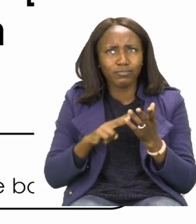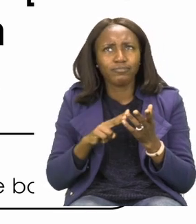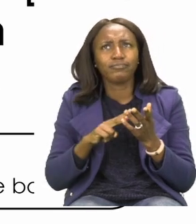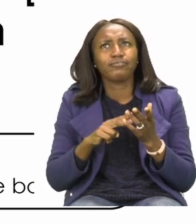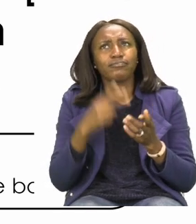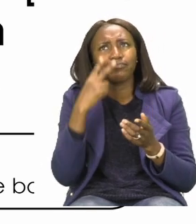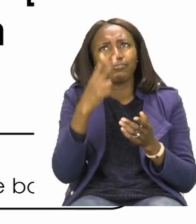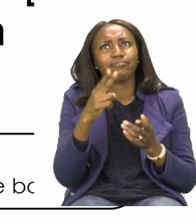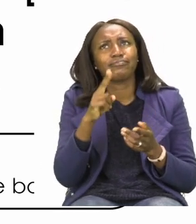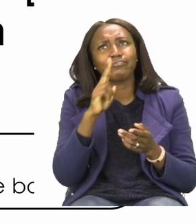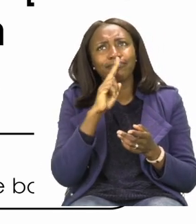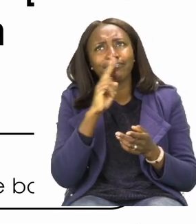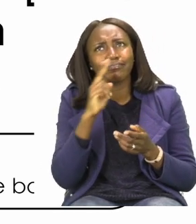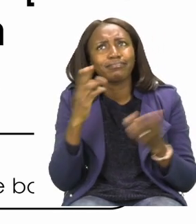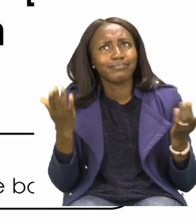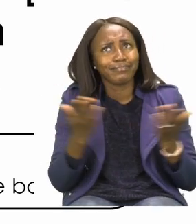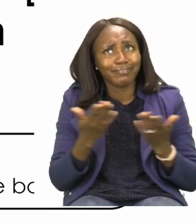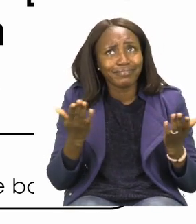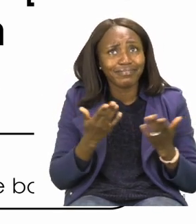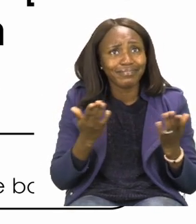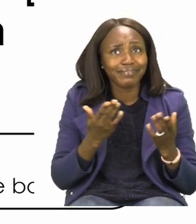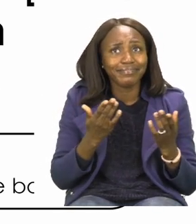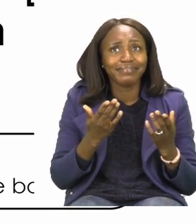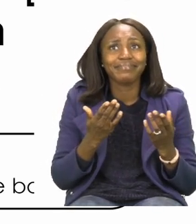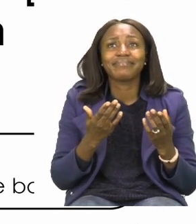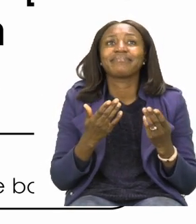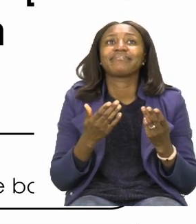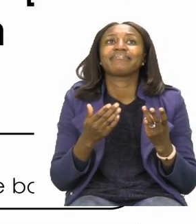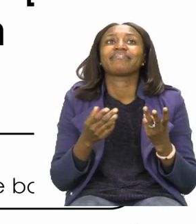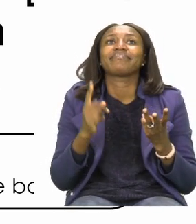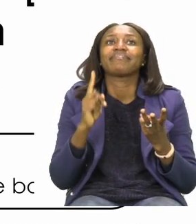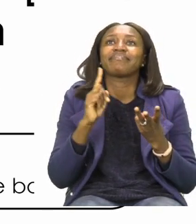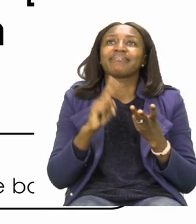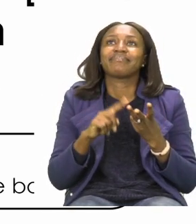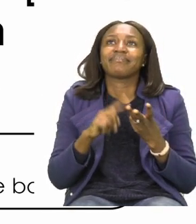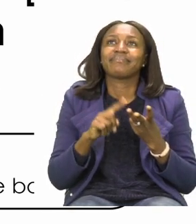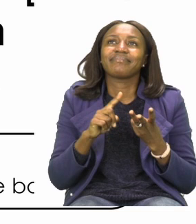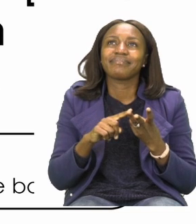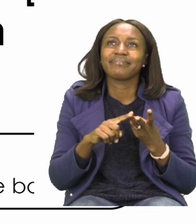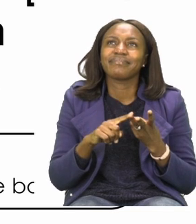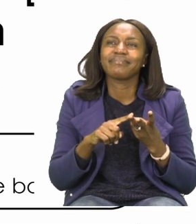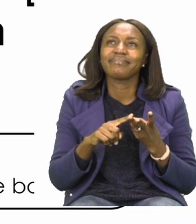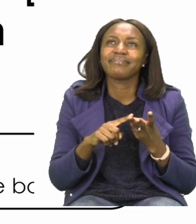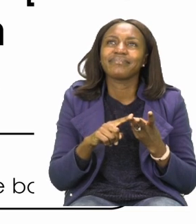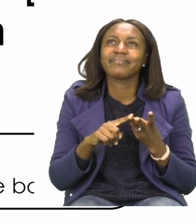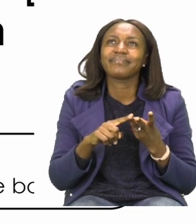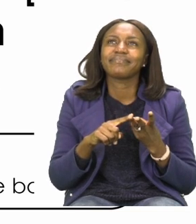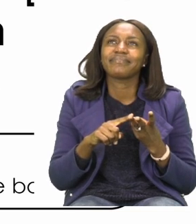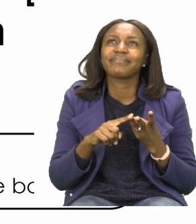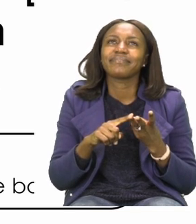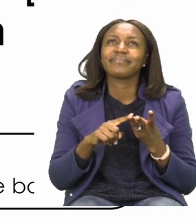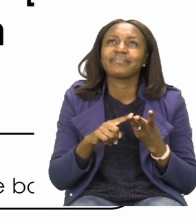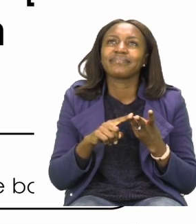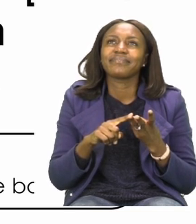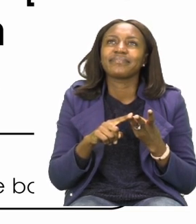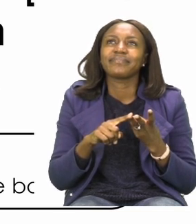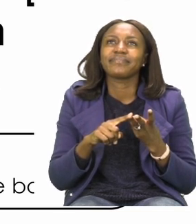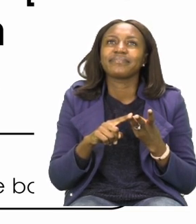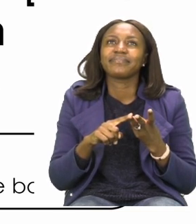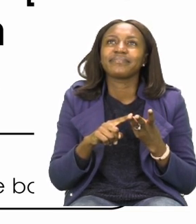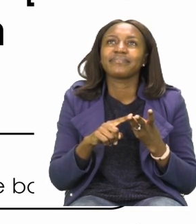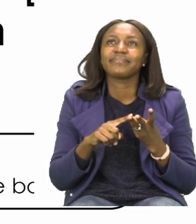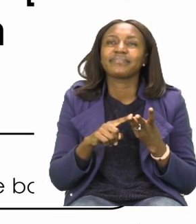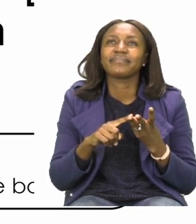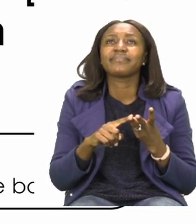make sure that we hunt for our answers after reading the questions. And then the third time